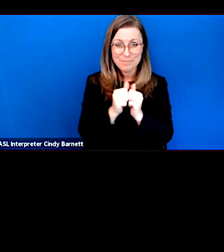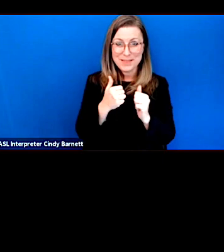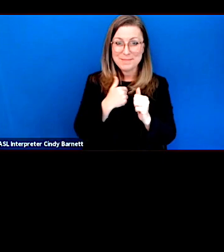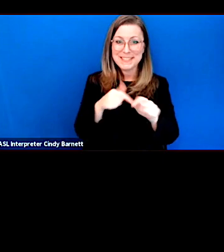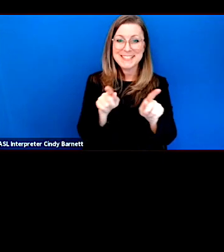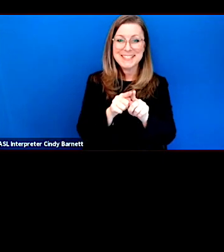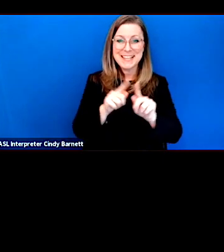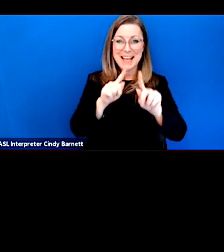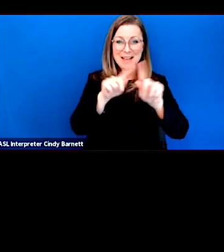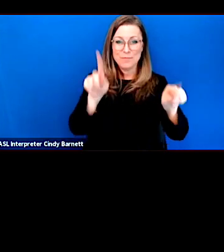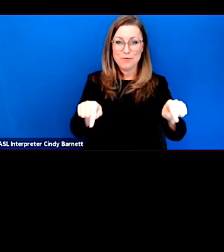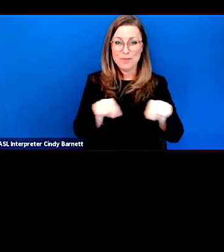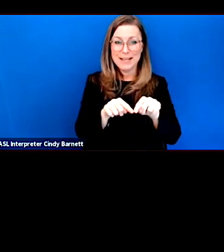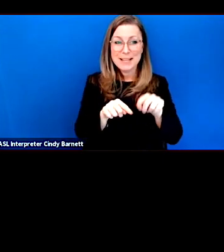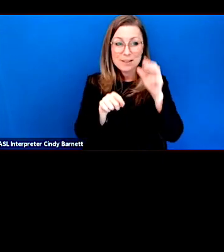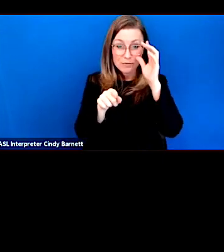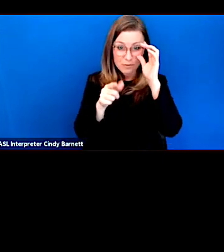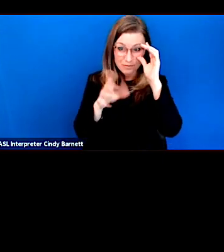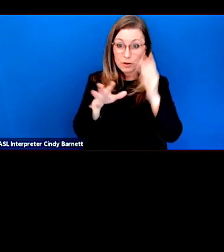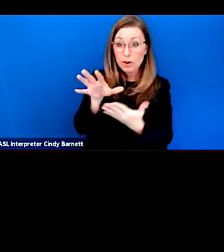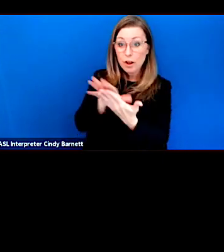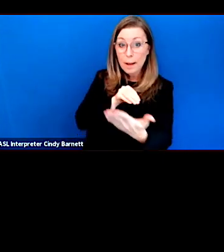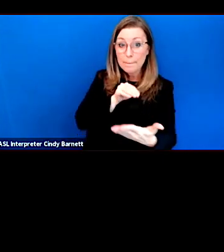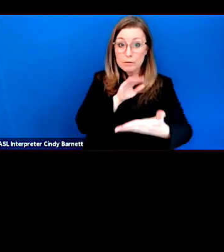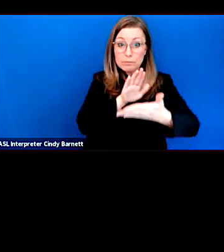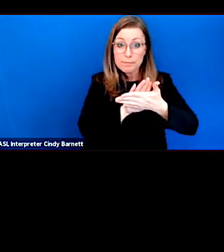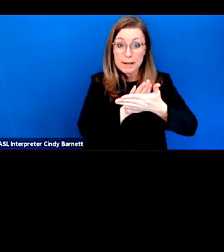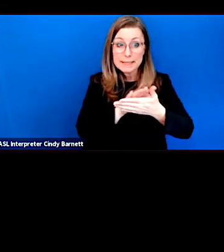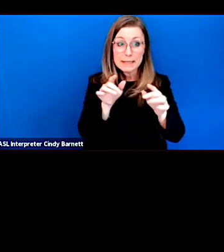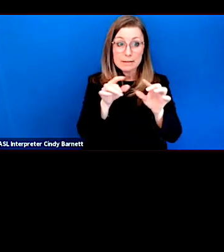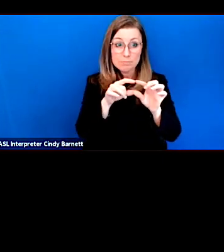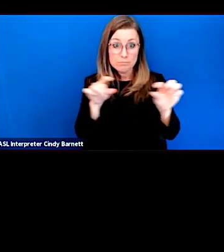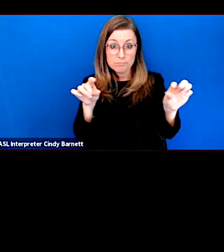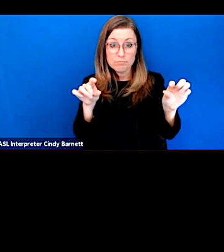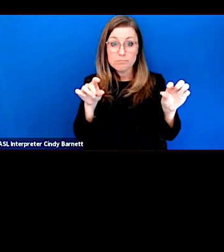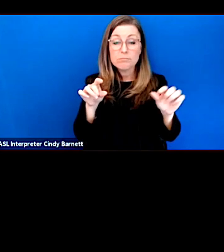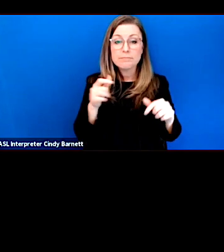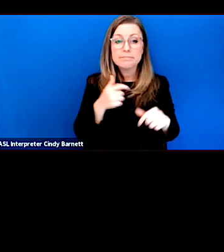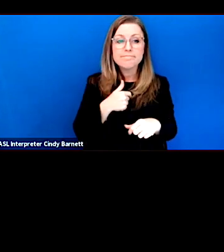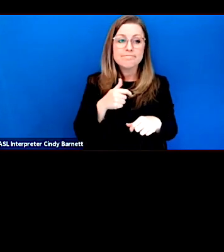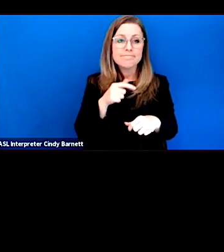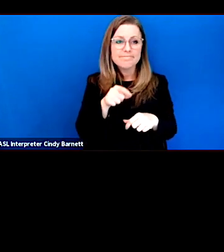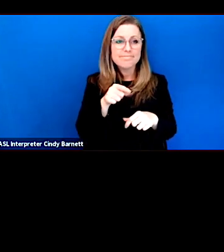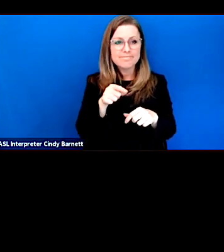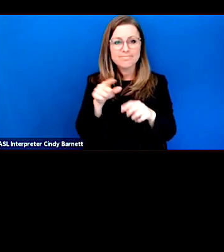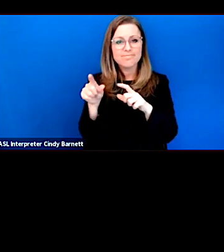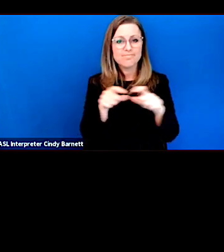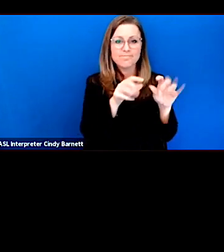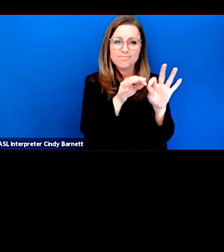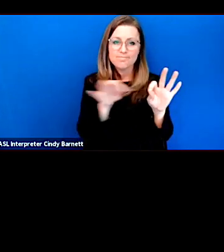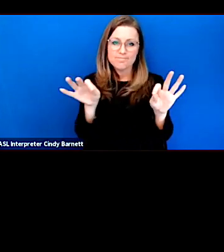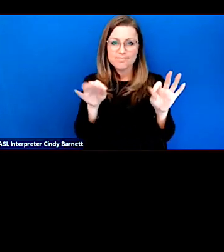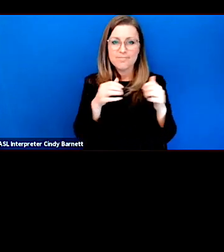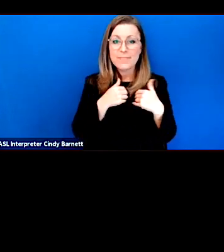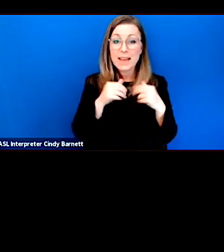pasted the reference into Google Scholar. I've just put the title of the piece, and now let's together